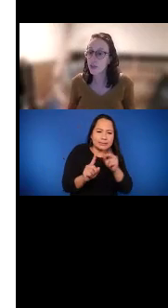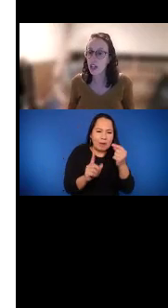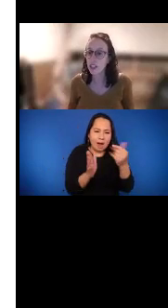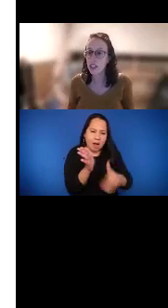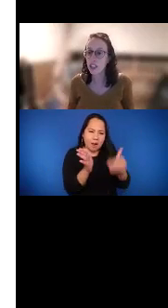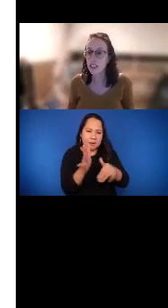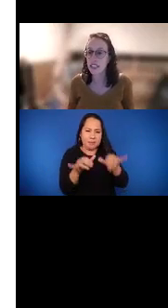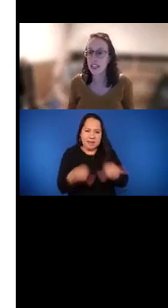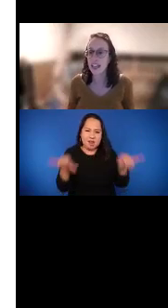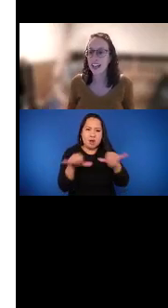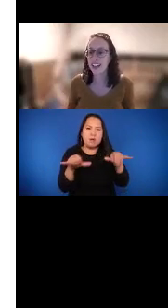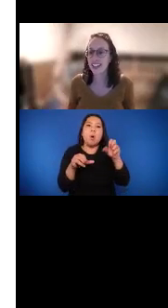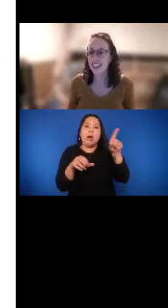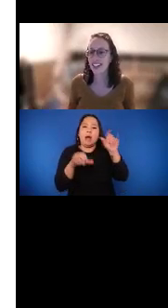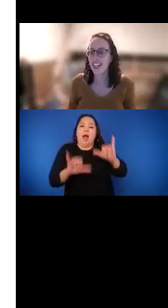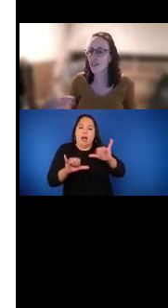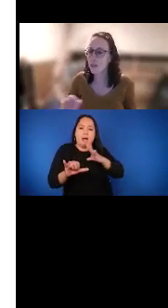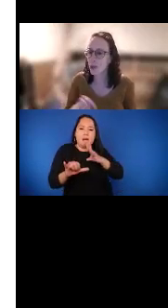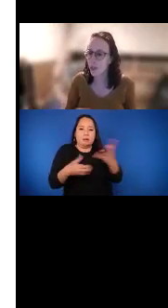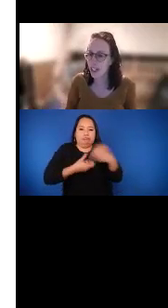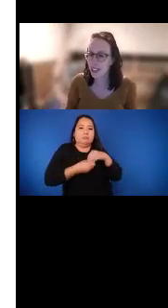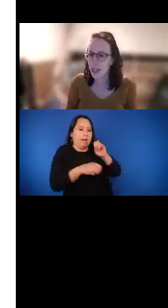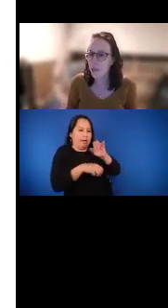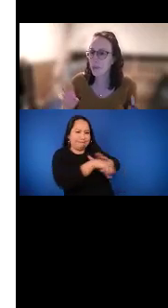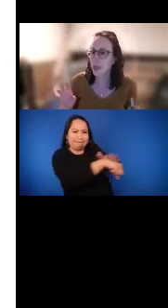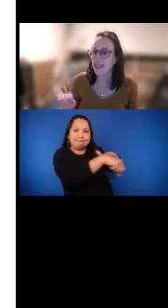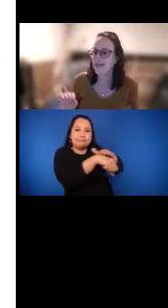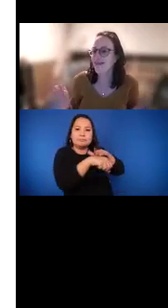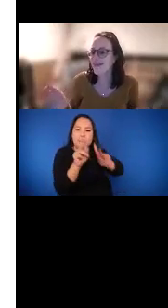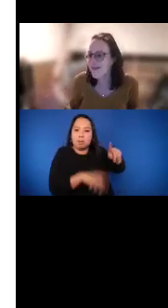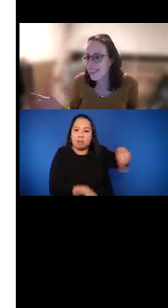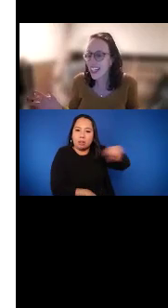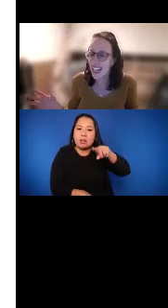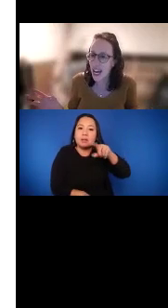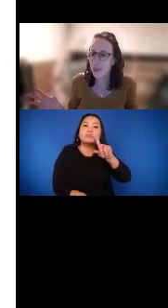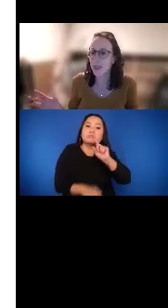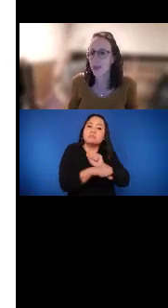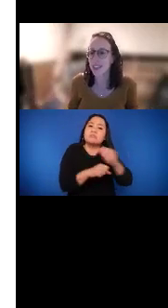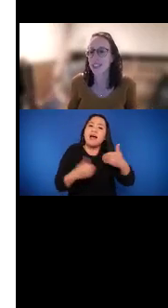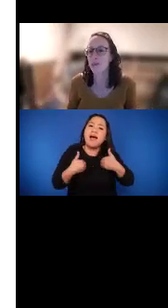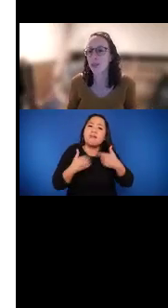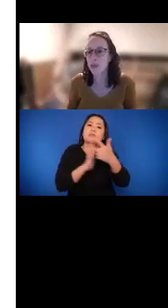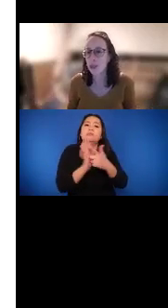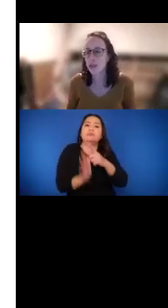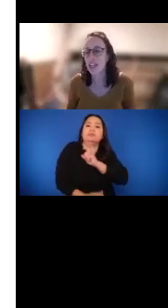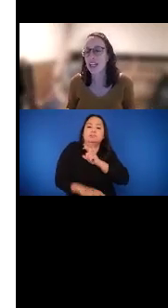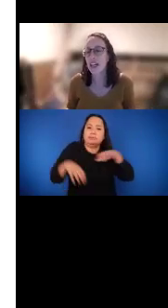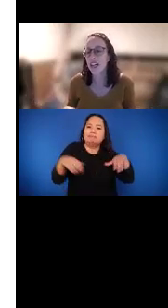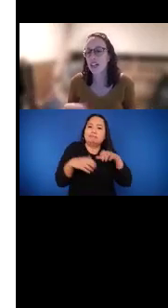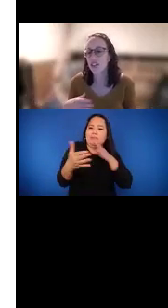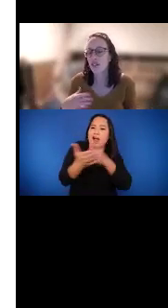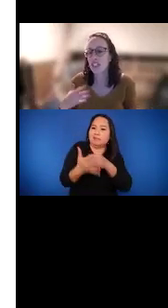against these fraudsters. And even more rarely, but it happens once in a blue